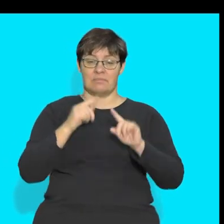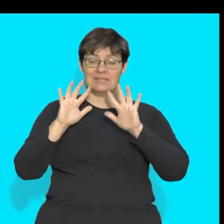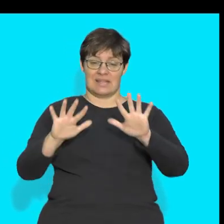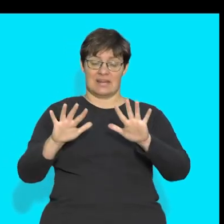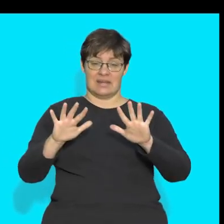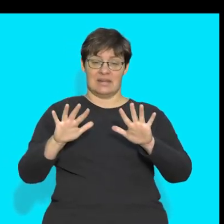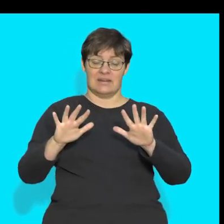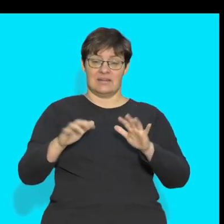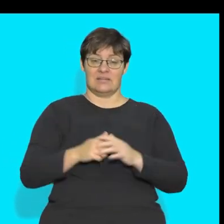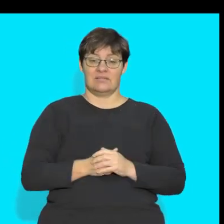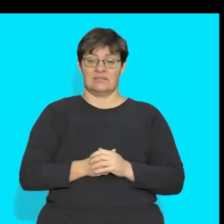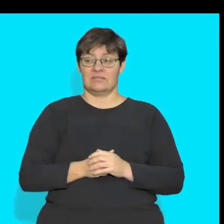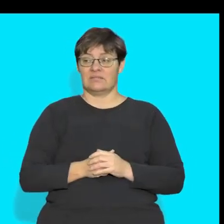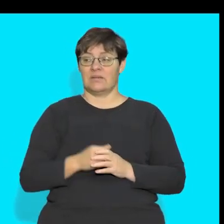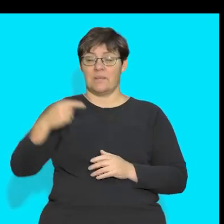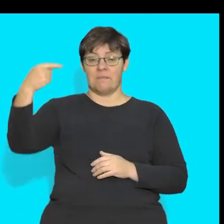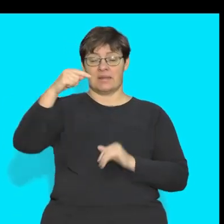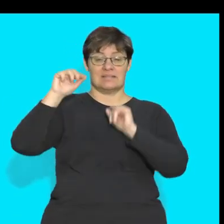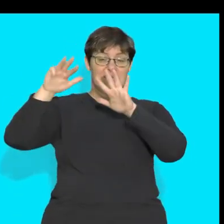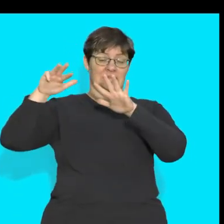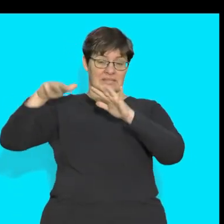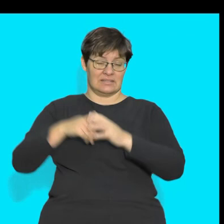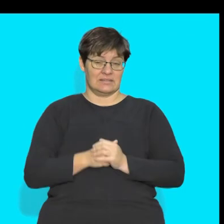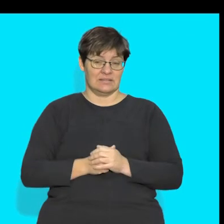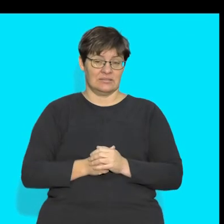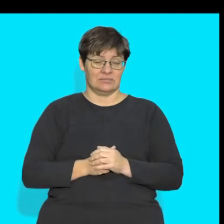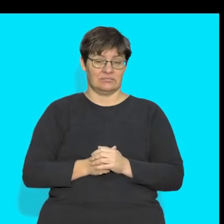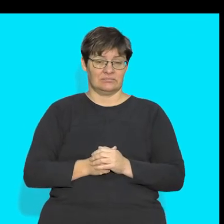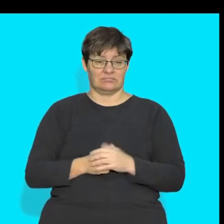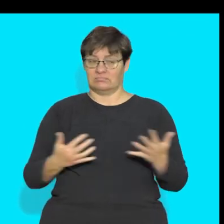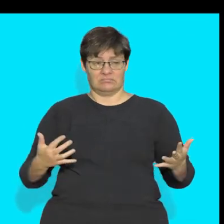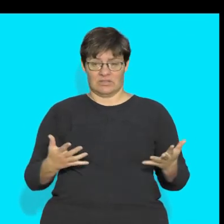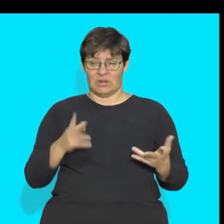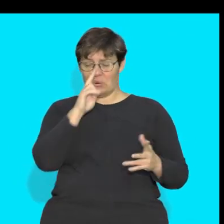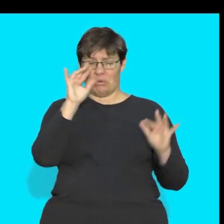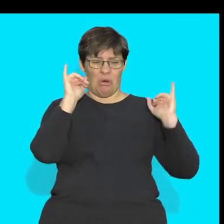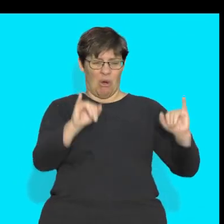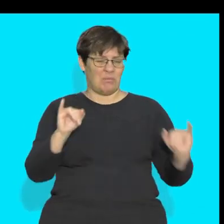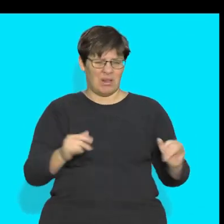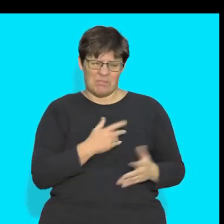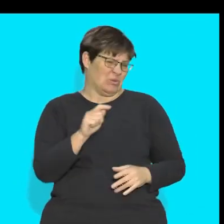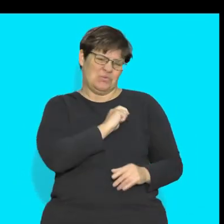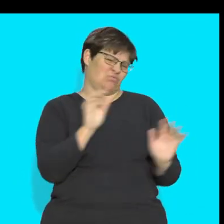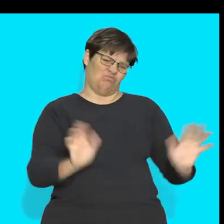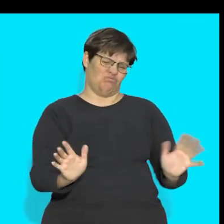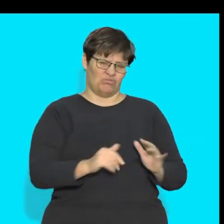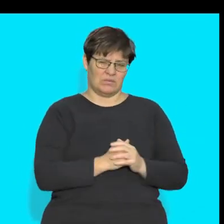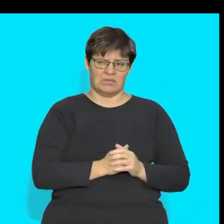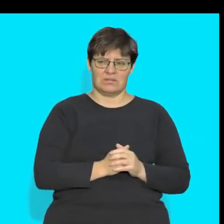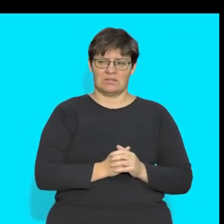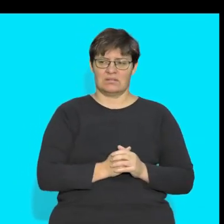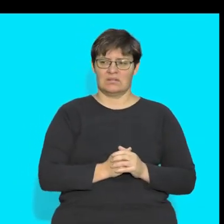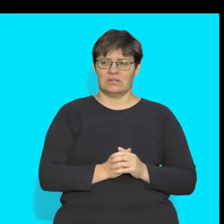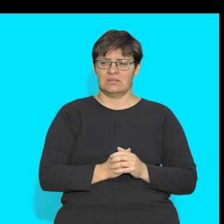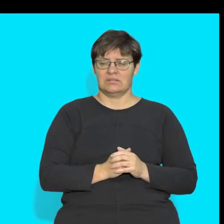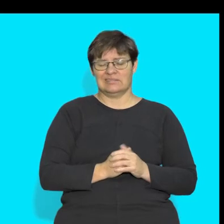2,9 times 10 to the minus 19. And this just all looks horrible, but it's really not, okay?